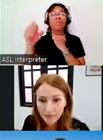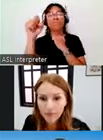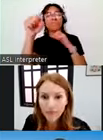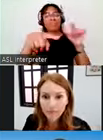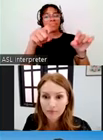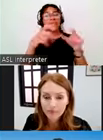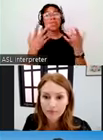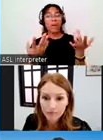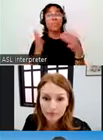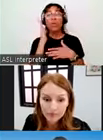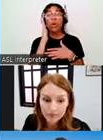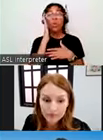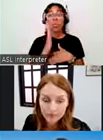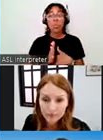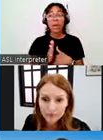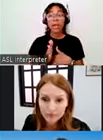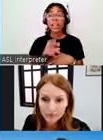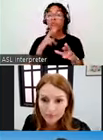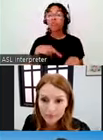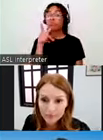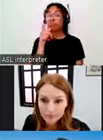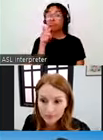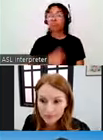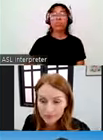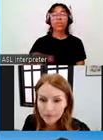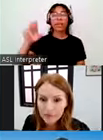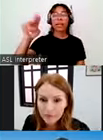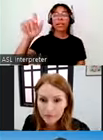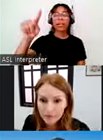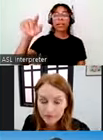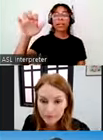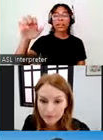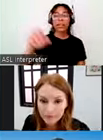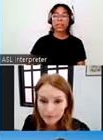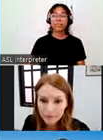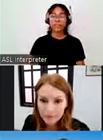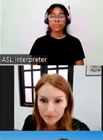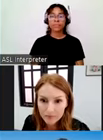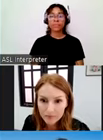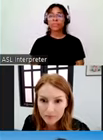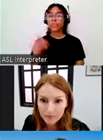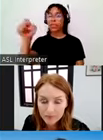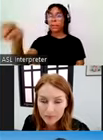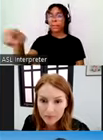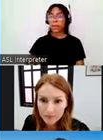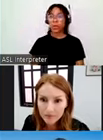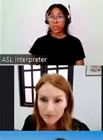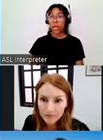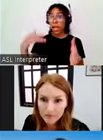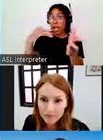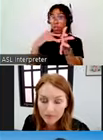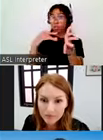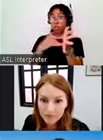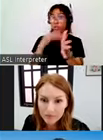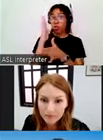to Nate to do with the scenario modeling aspect. Nate, one question is, will this study provide